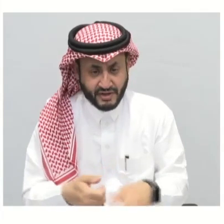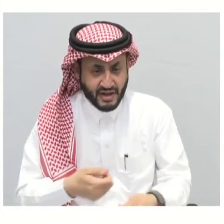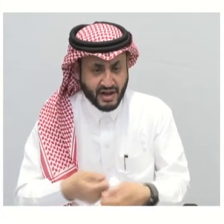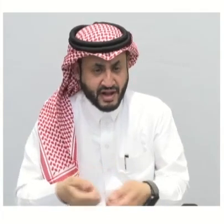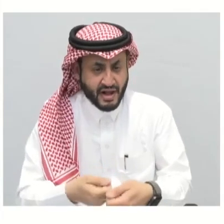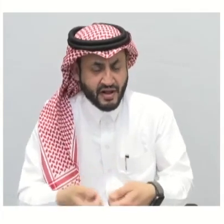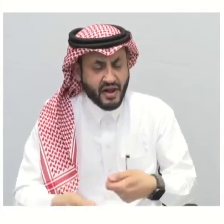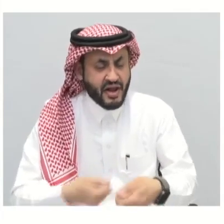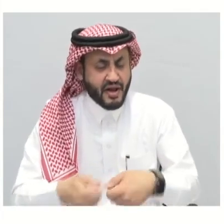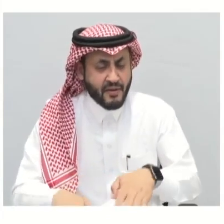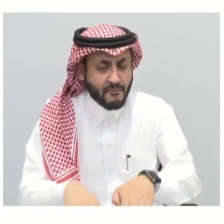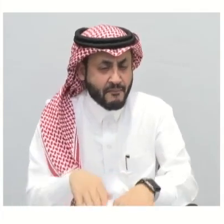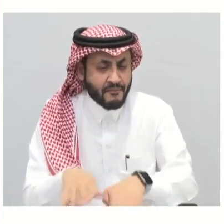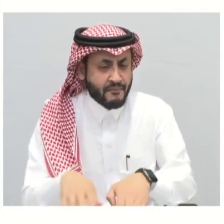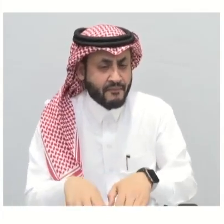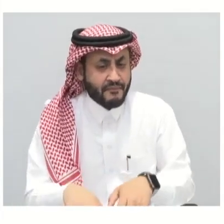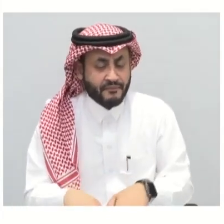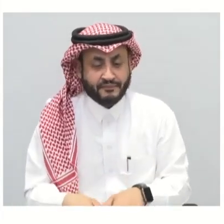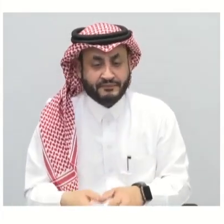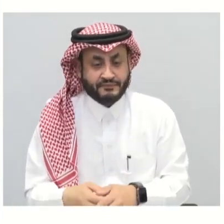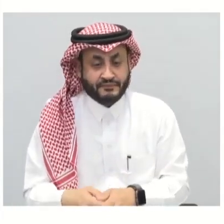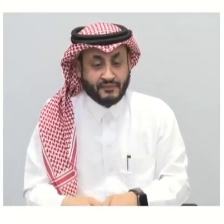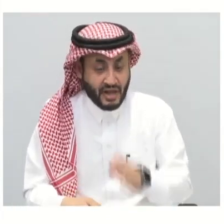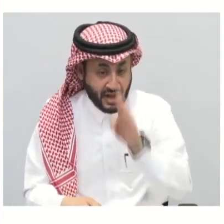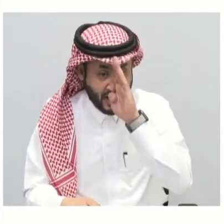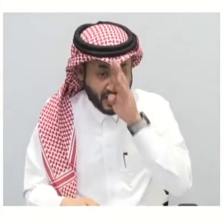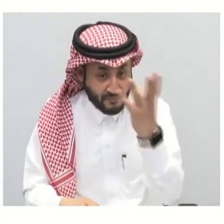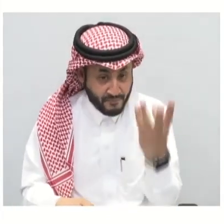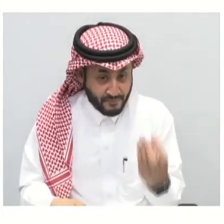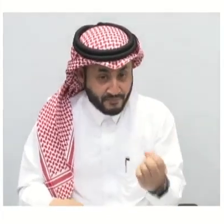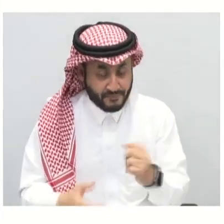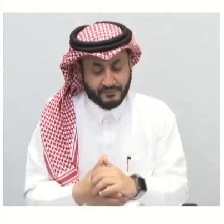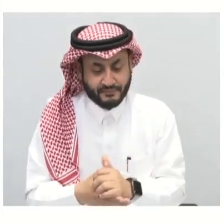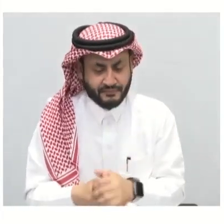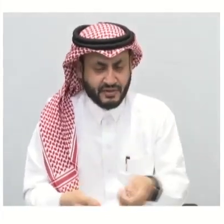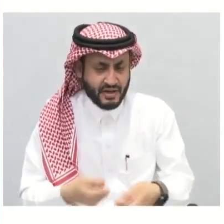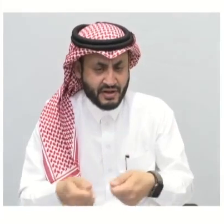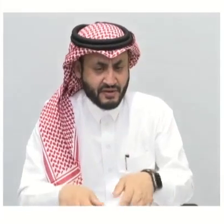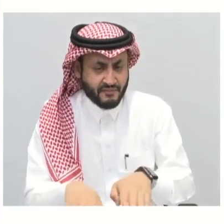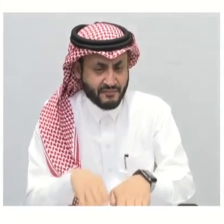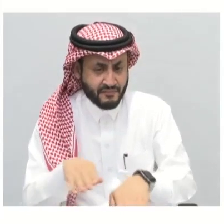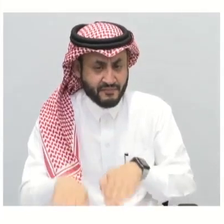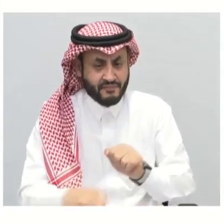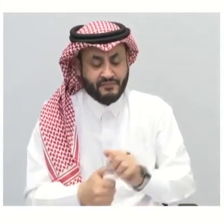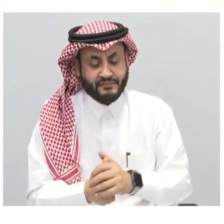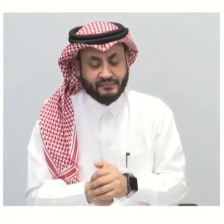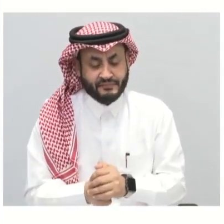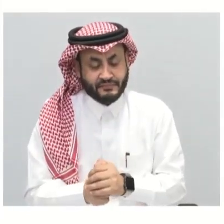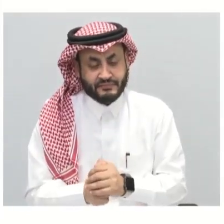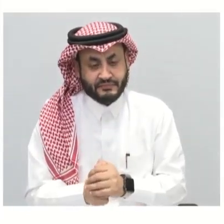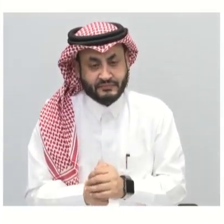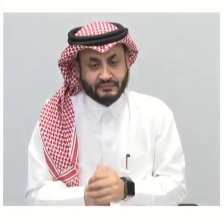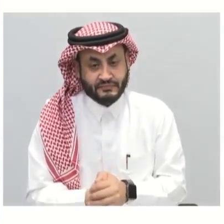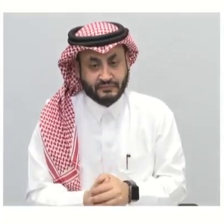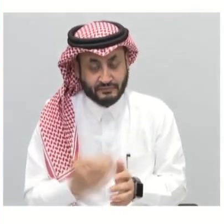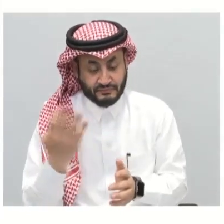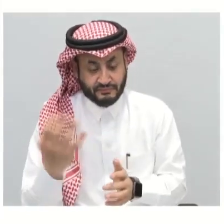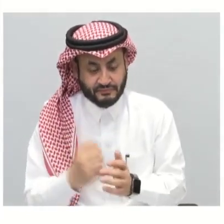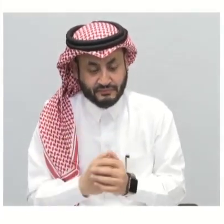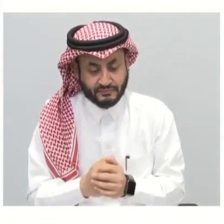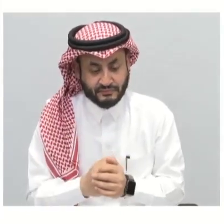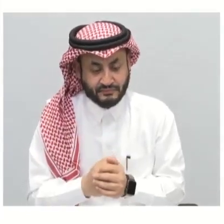shoes tomorrow evening. So on Monday evening, he is buying shoes tomorrow evening. And number